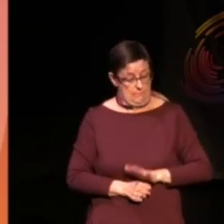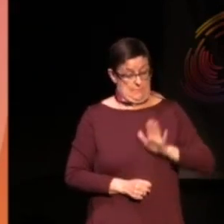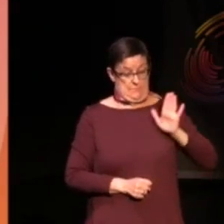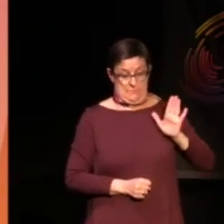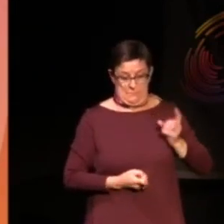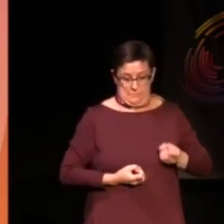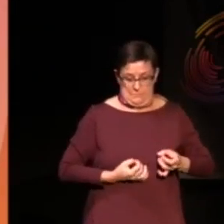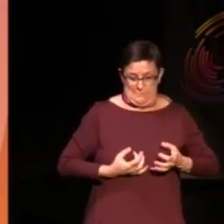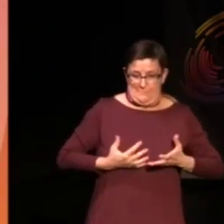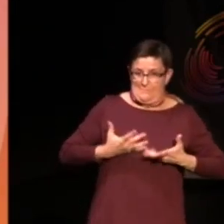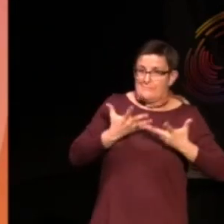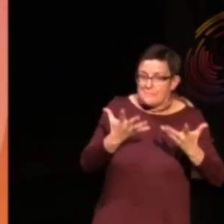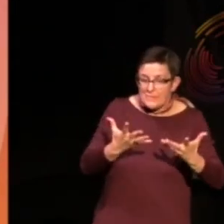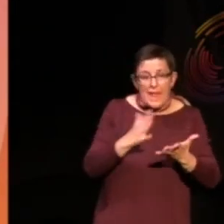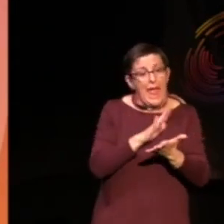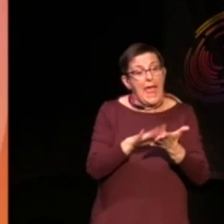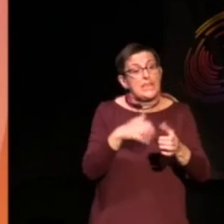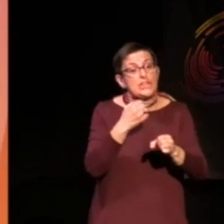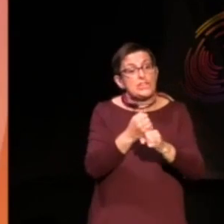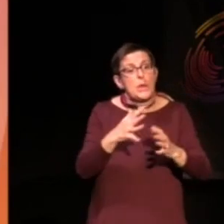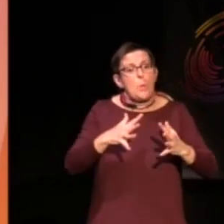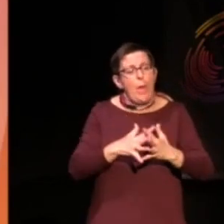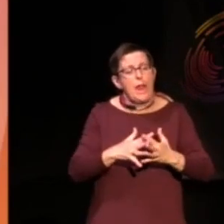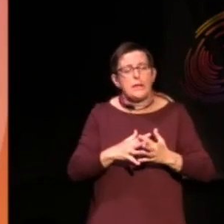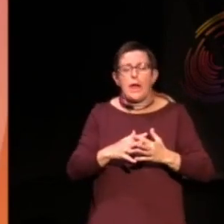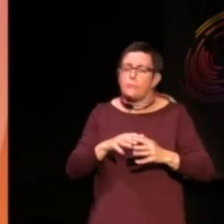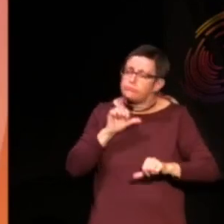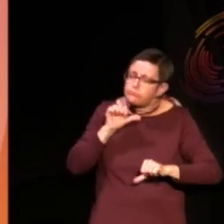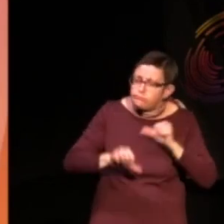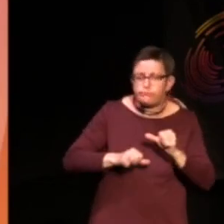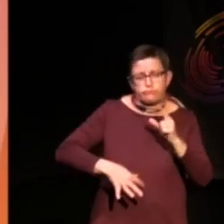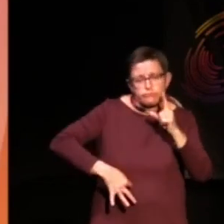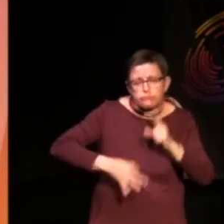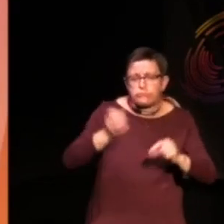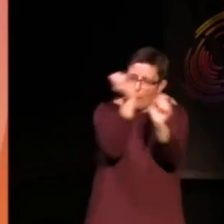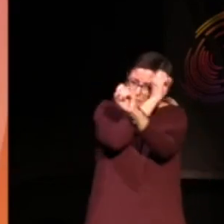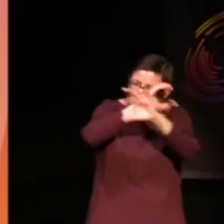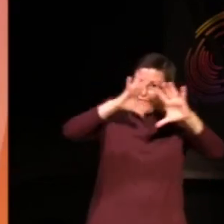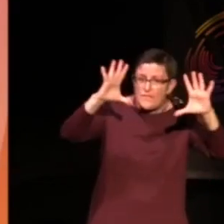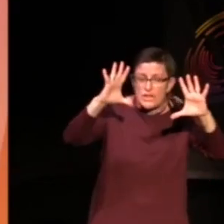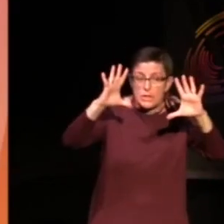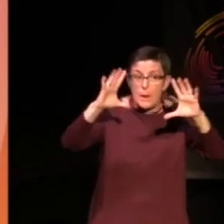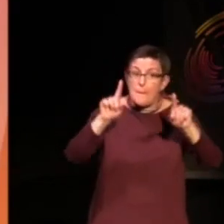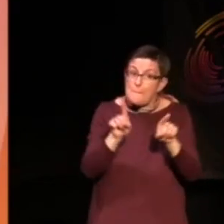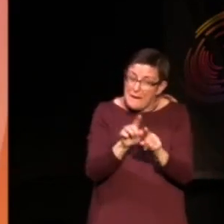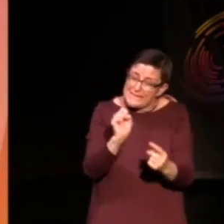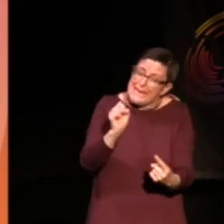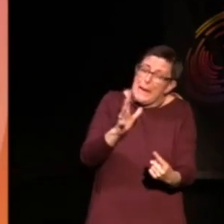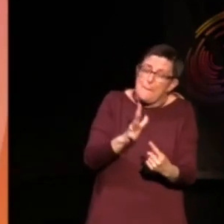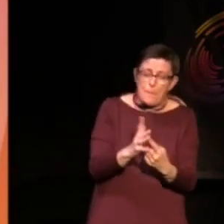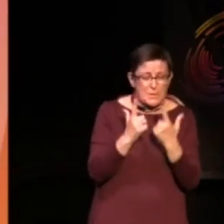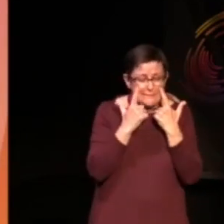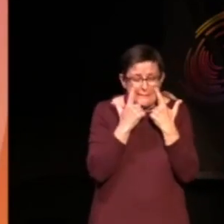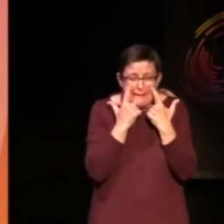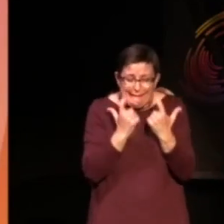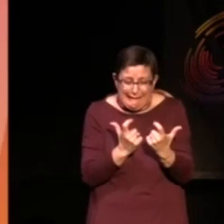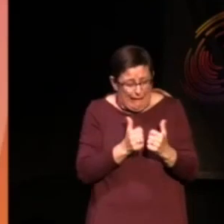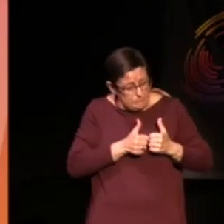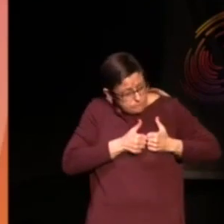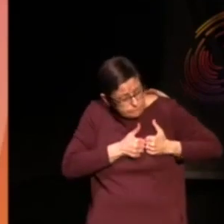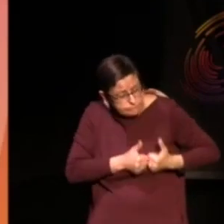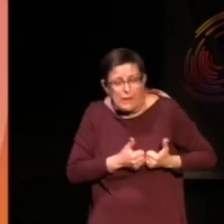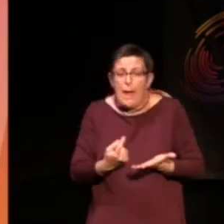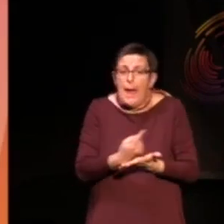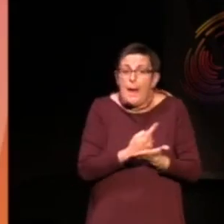his progressive vision, but perhaps more importantly, I think he cared. He genuinely cared about